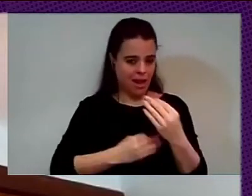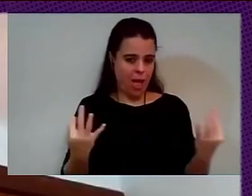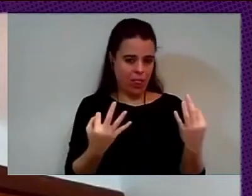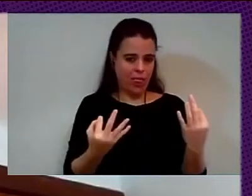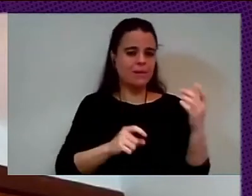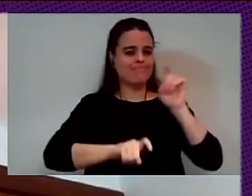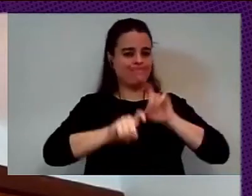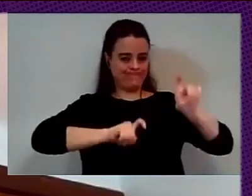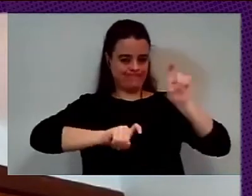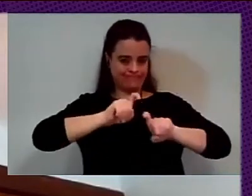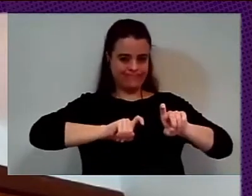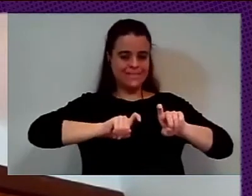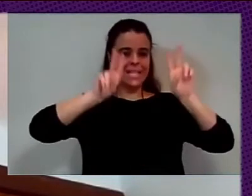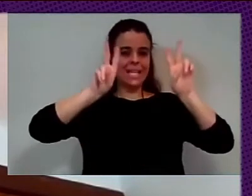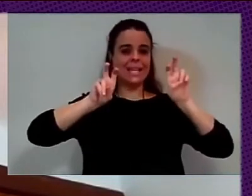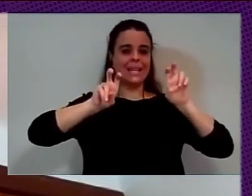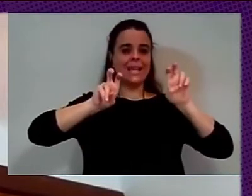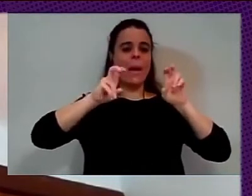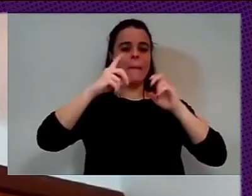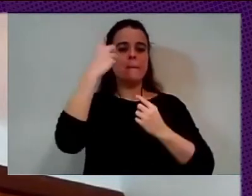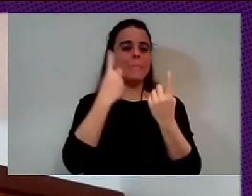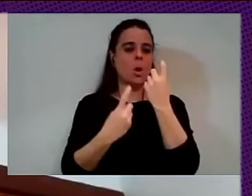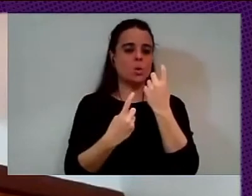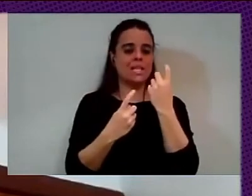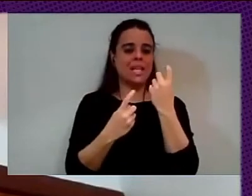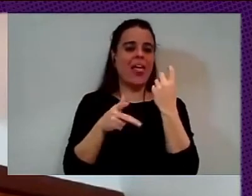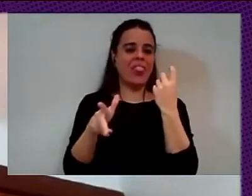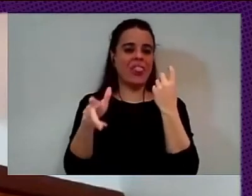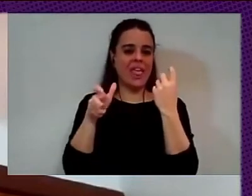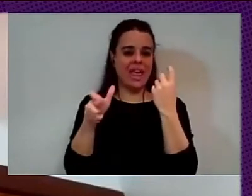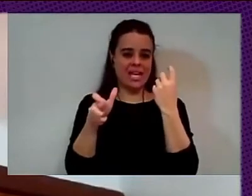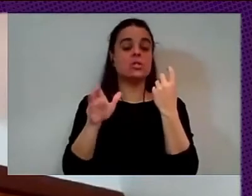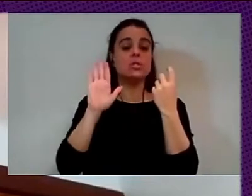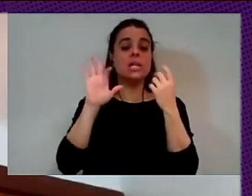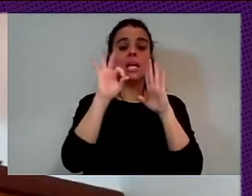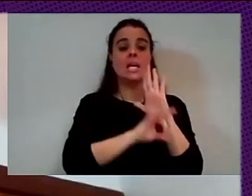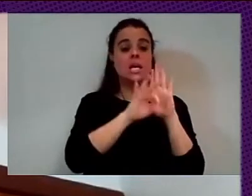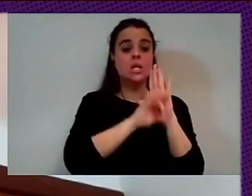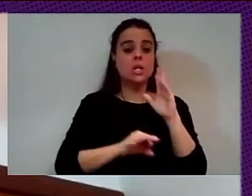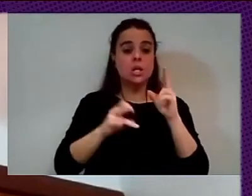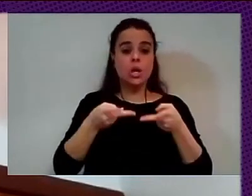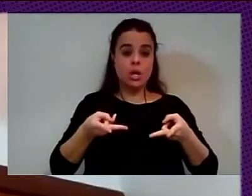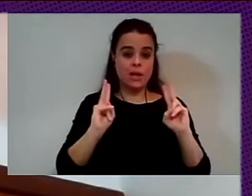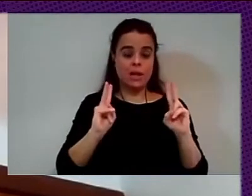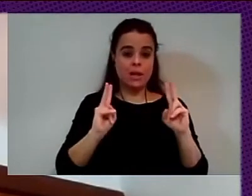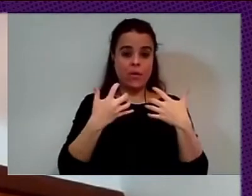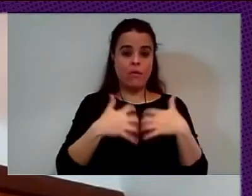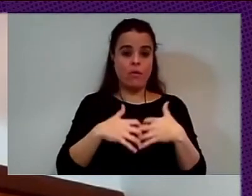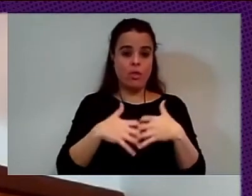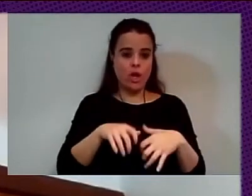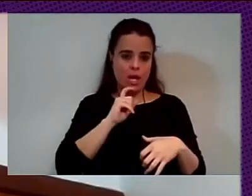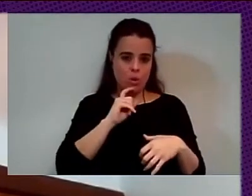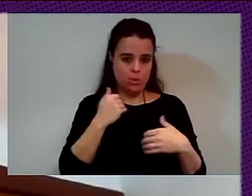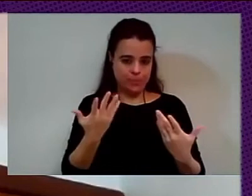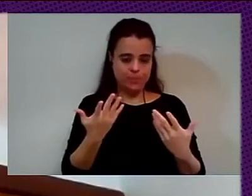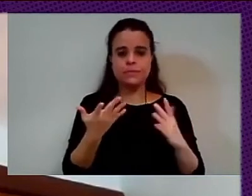does is it allows, at least if you want to put a malicious feature in a Mastodon, just for the audience here, just